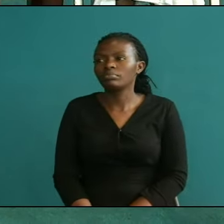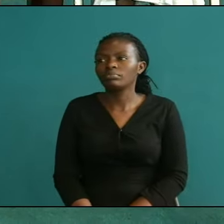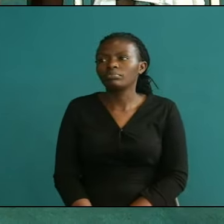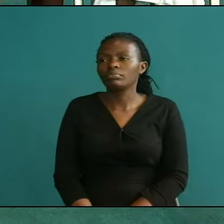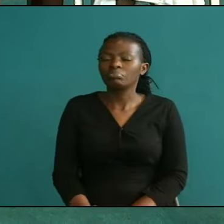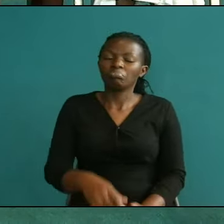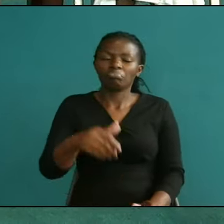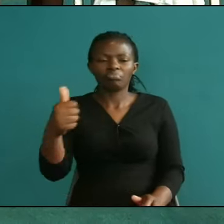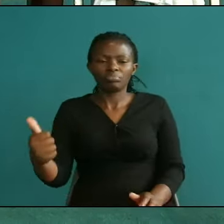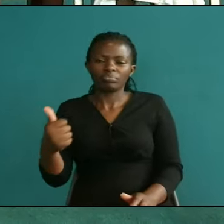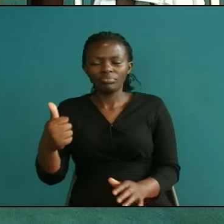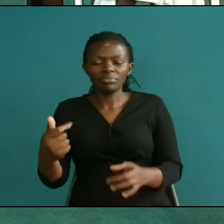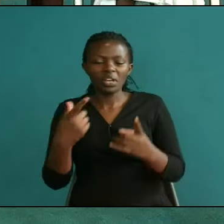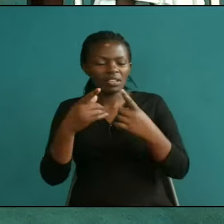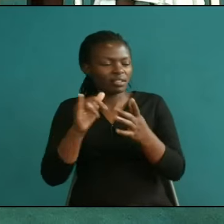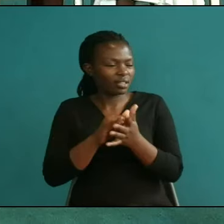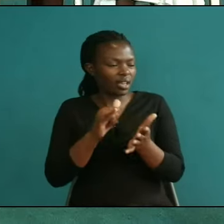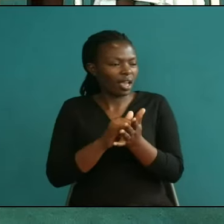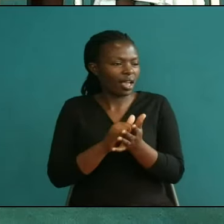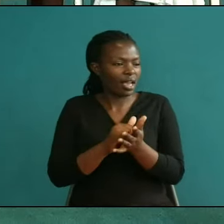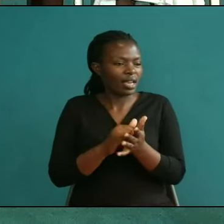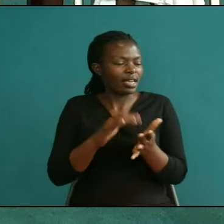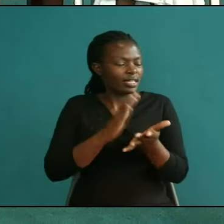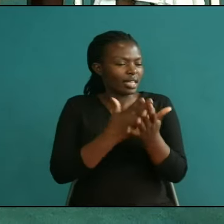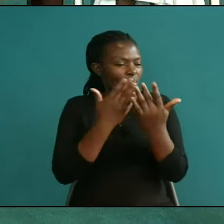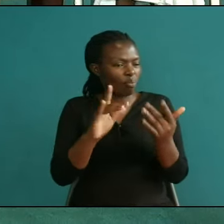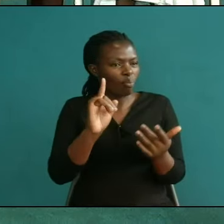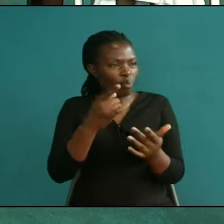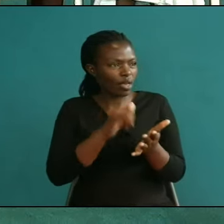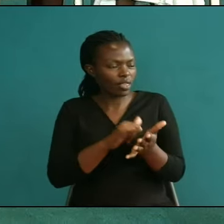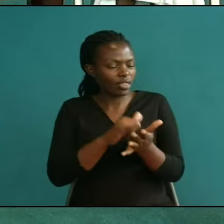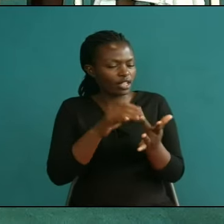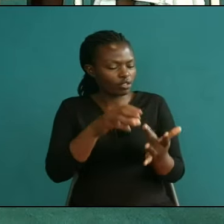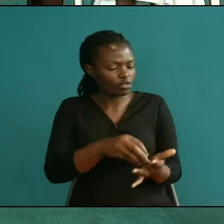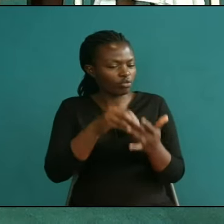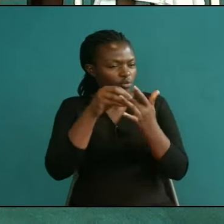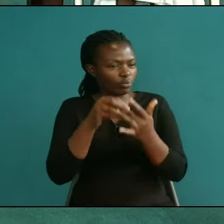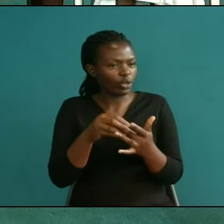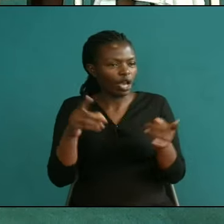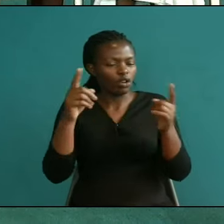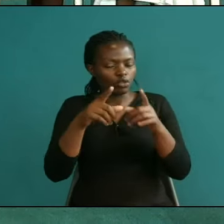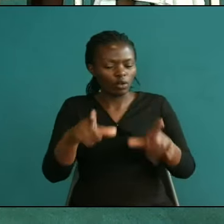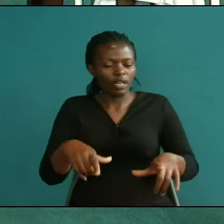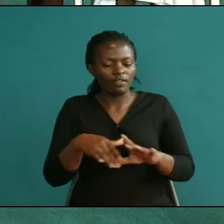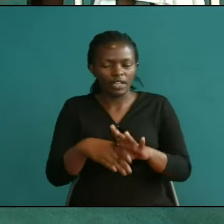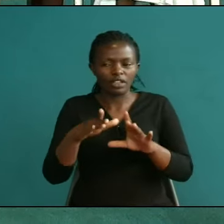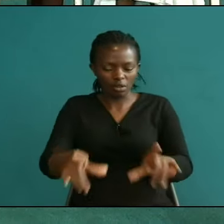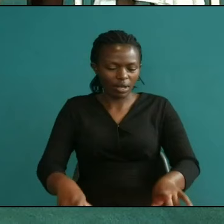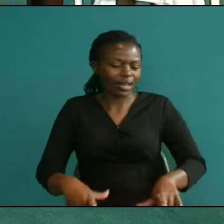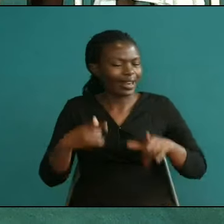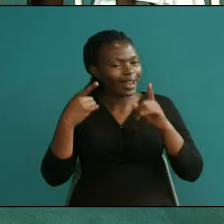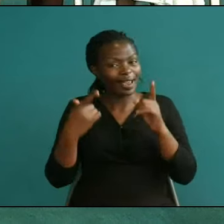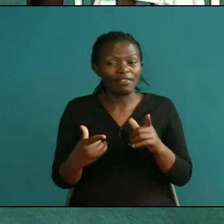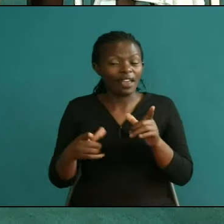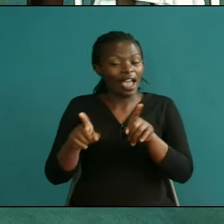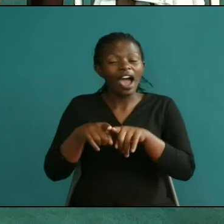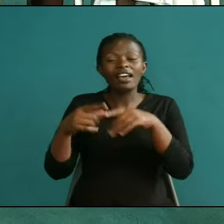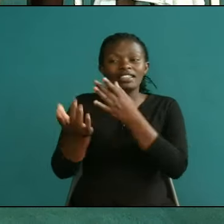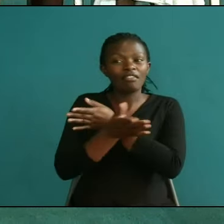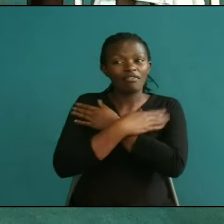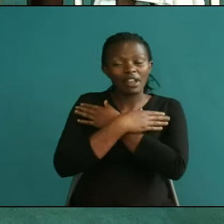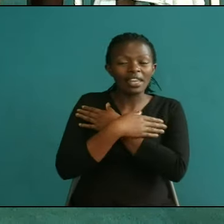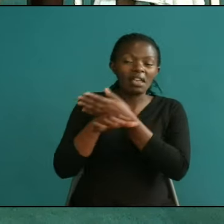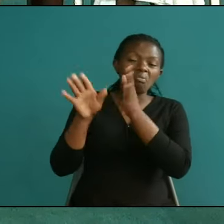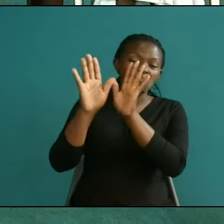the opposite, actually, because someone you've chosen who wasn't put into your life automatically mm-hmm. is so